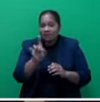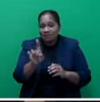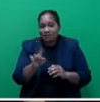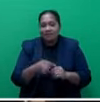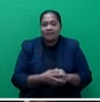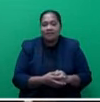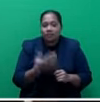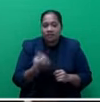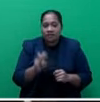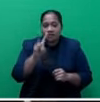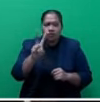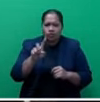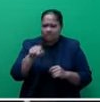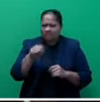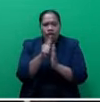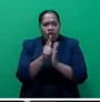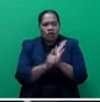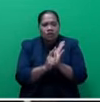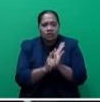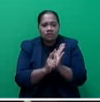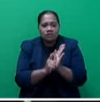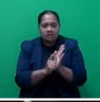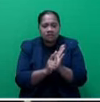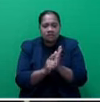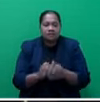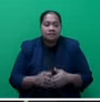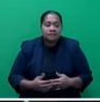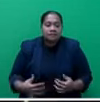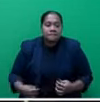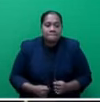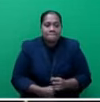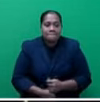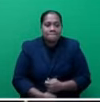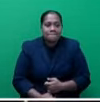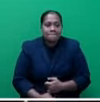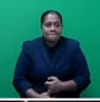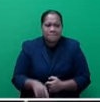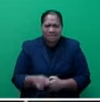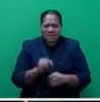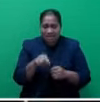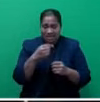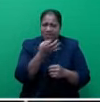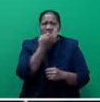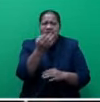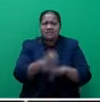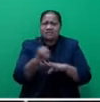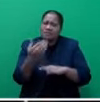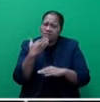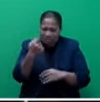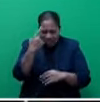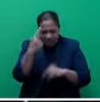pieces of law, Mr. Speaker, is bad, and I would urge the government to actually reconsider